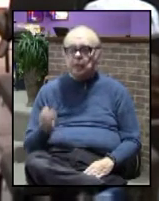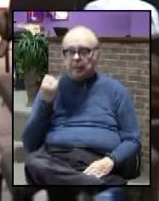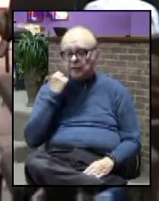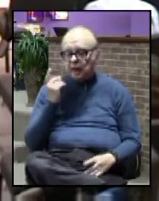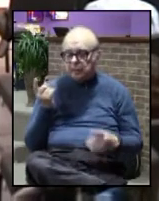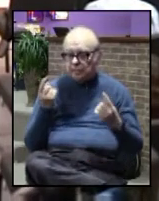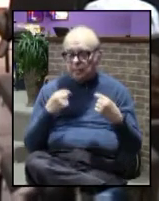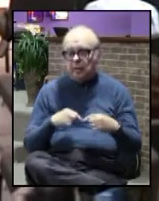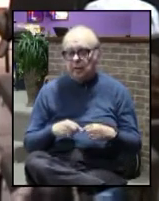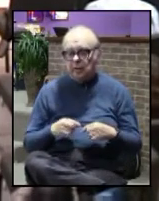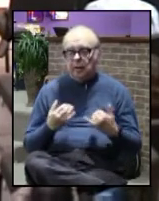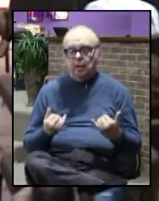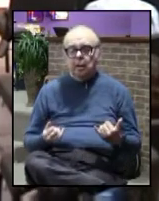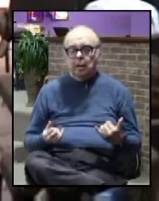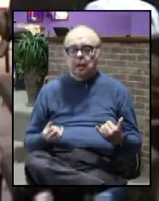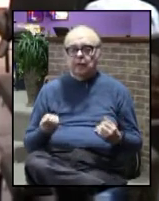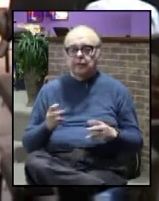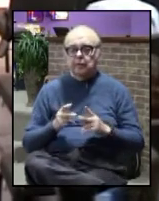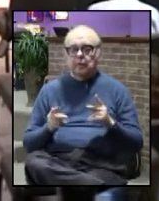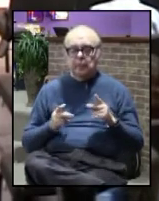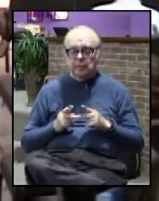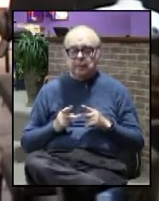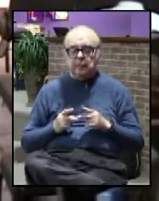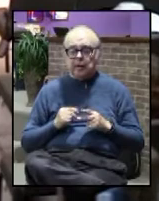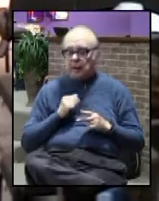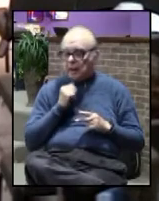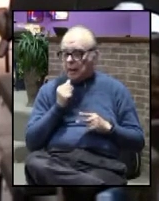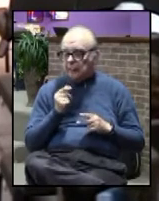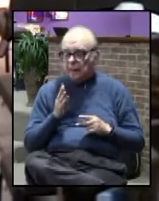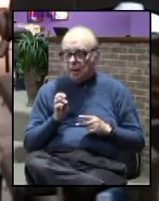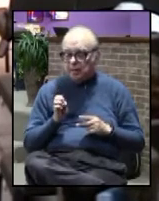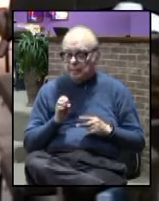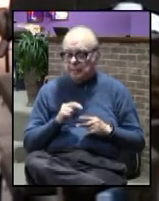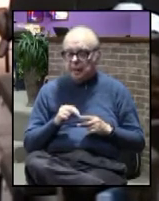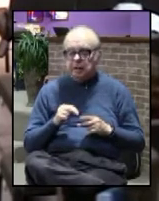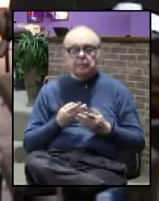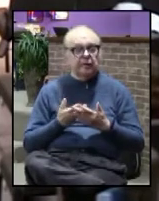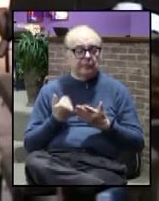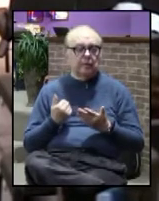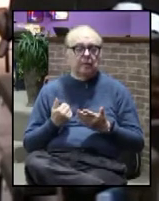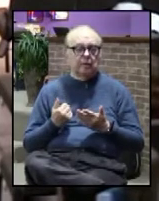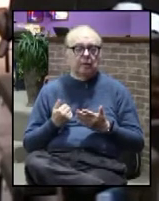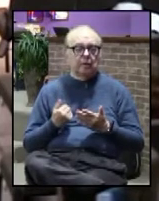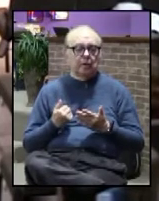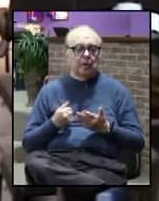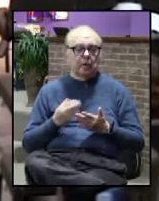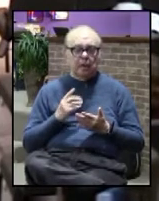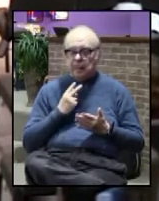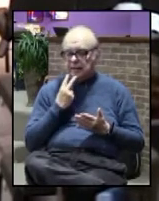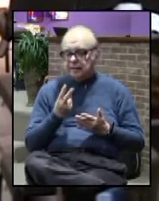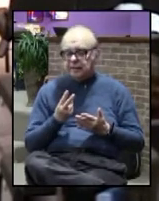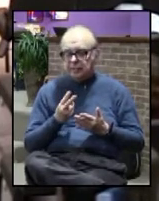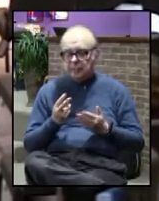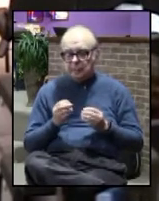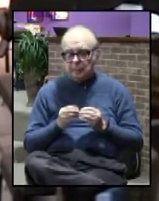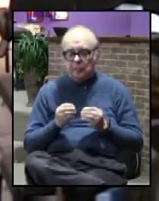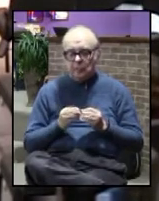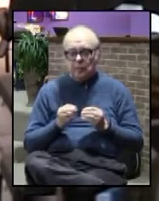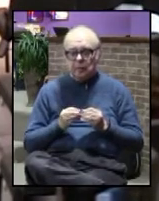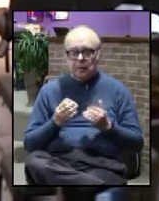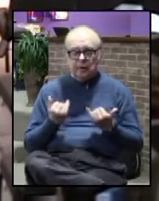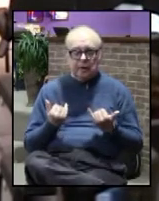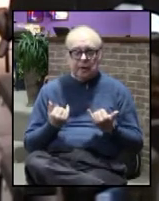I do, I've been a few more places that I probably haven't been. And God, I just get to see a lot more of your